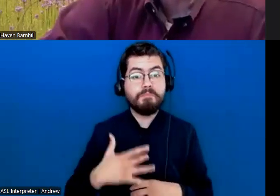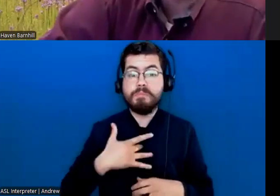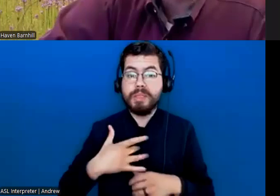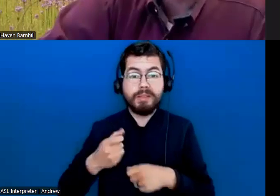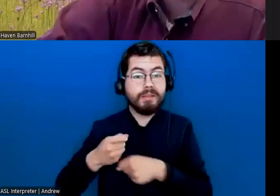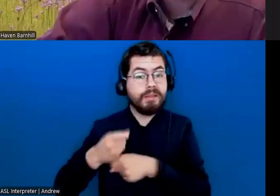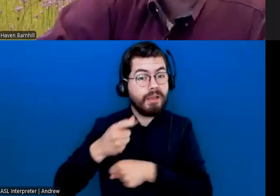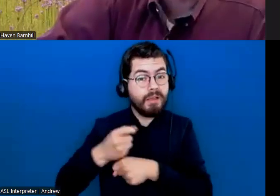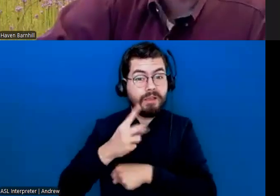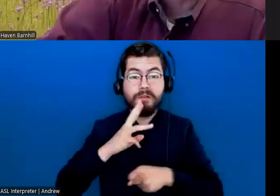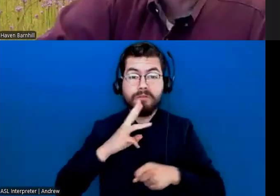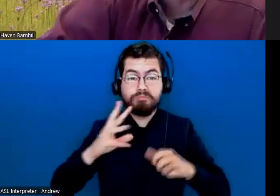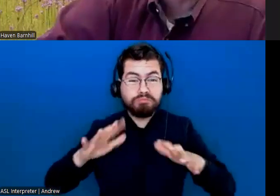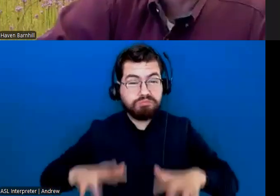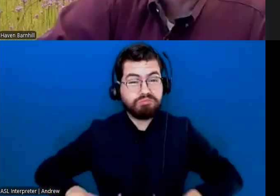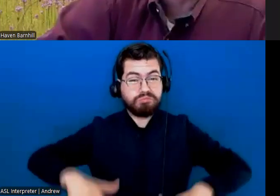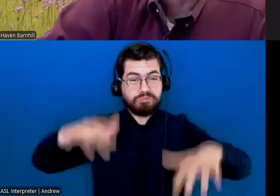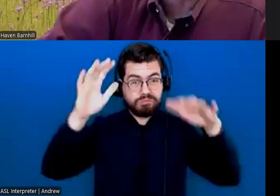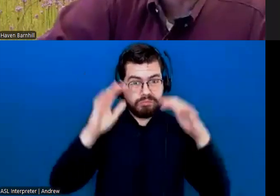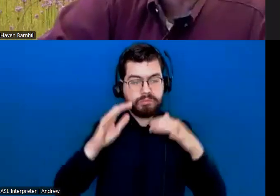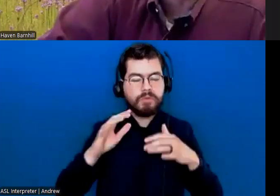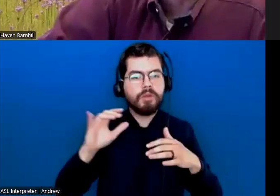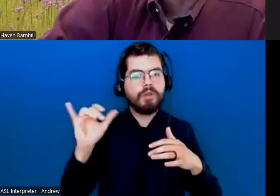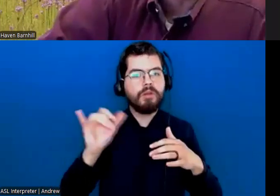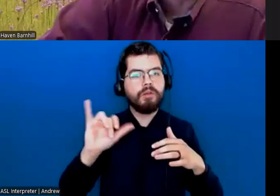has influences on the understory.